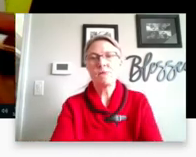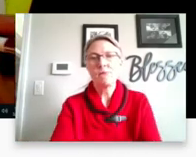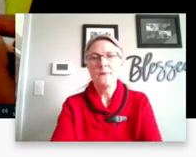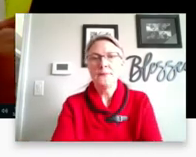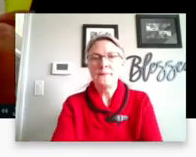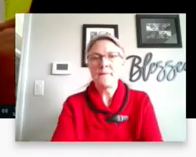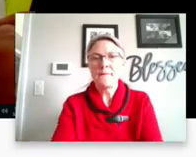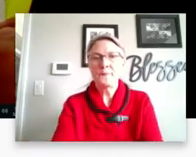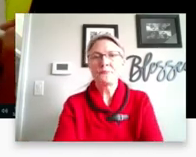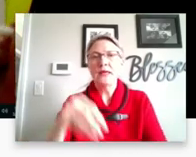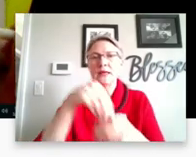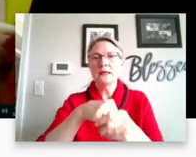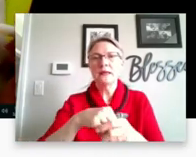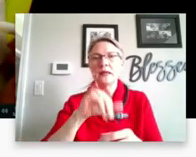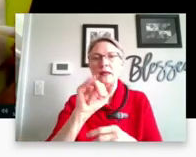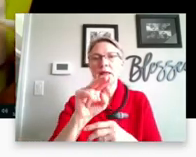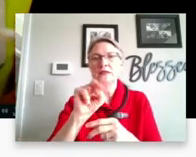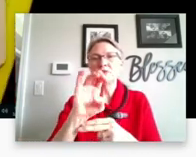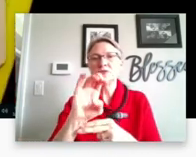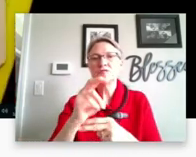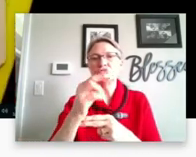in inches